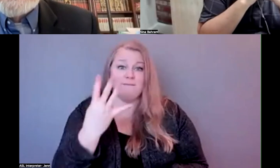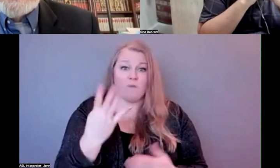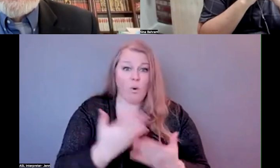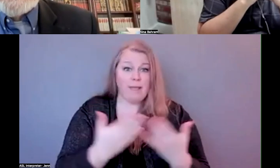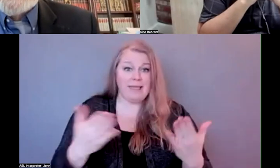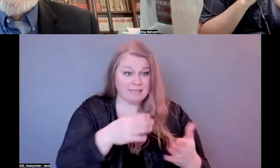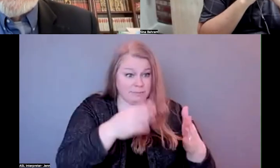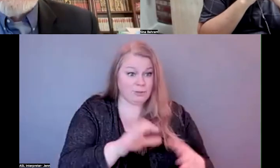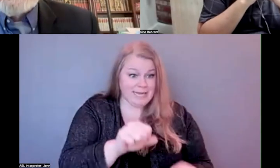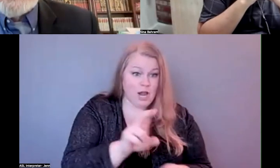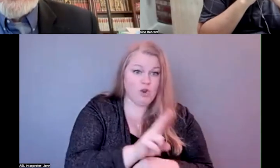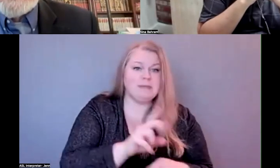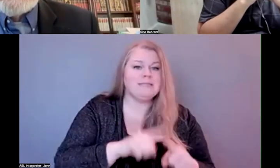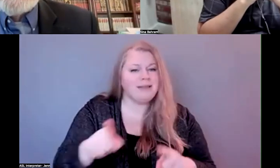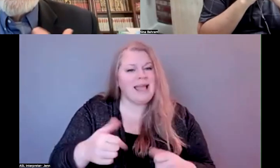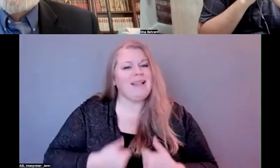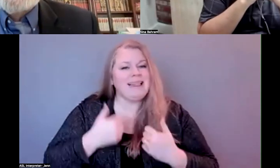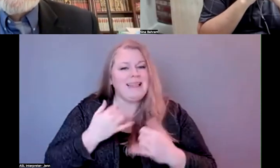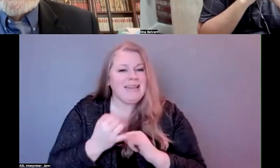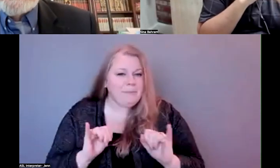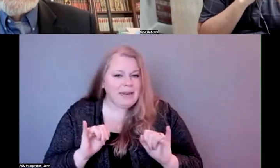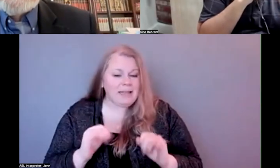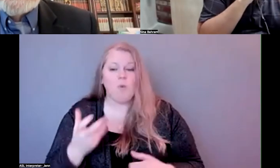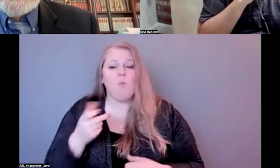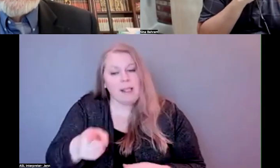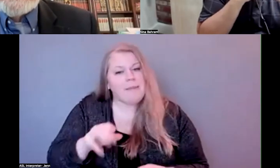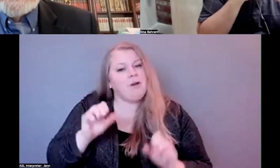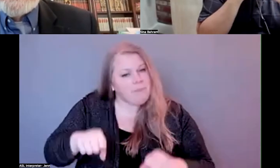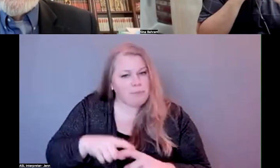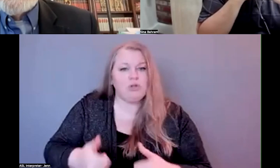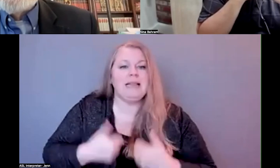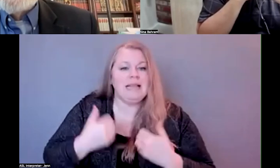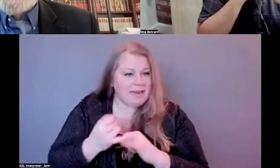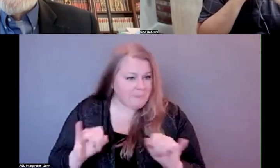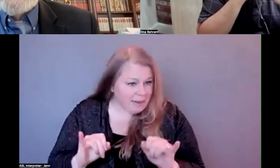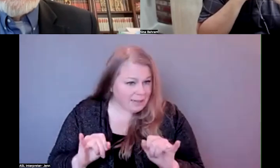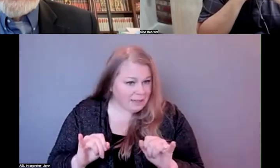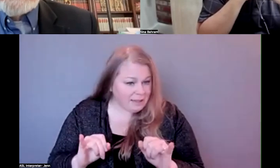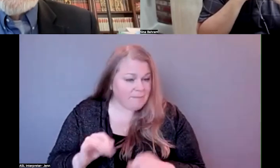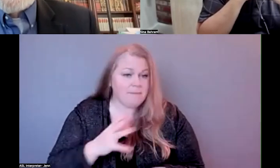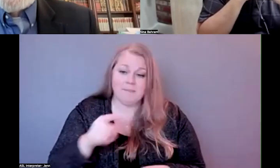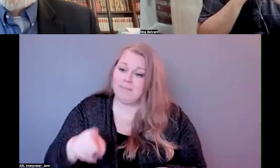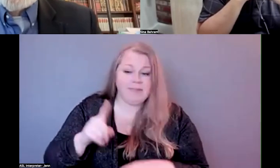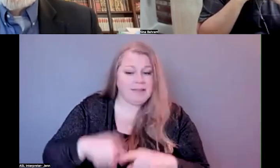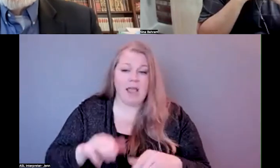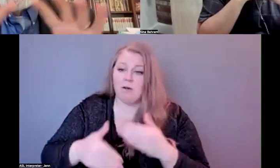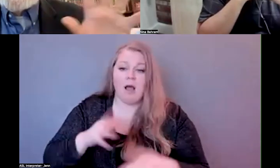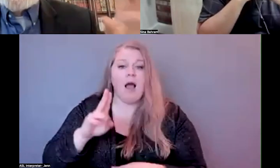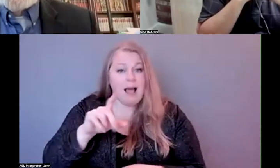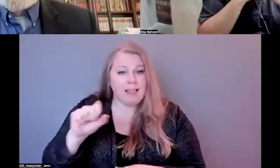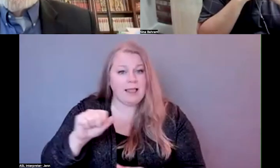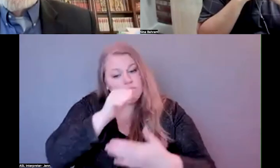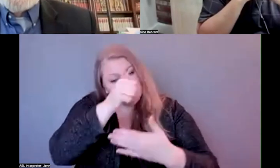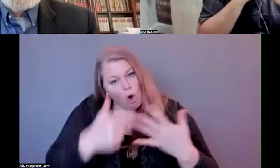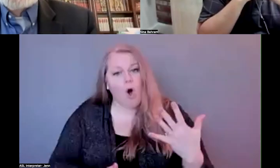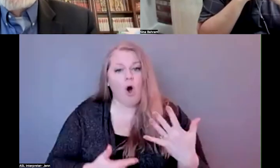can use, but they've got to live independently. We want them to be able to live independently, and they aren't going to be able to do that unless all of the things they